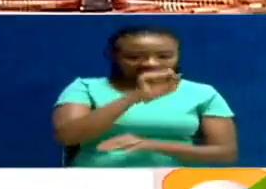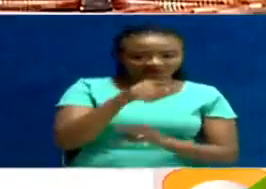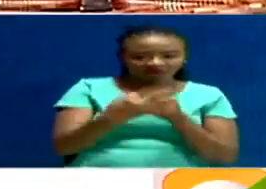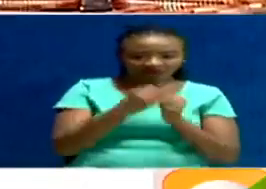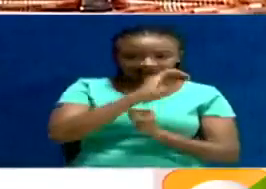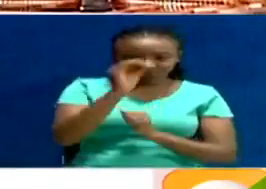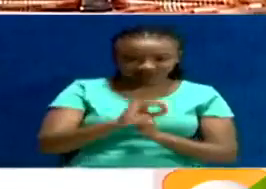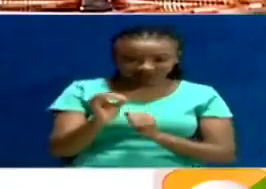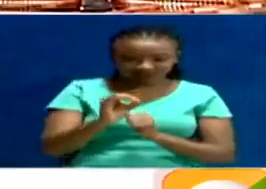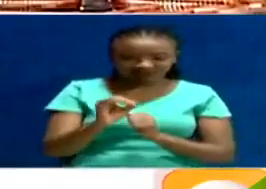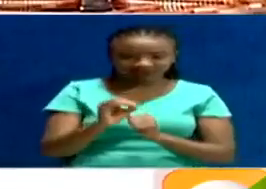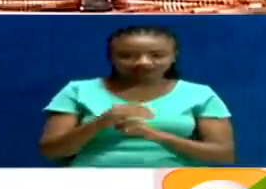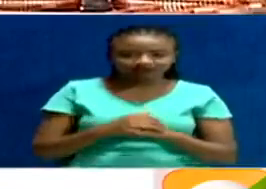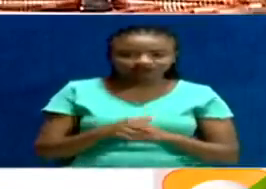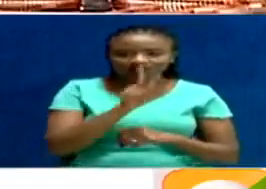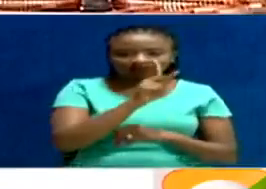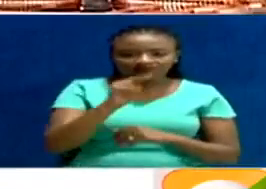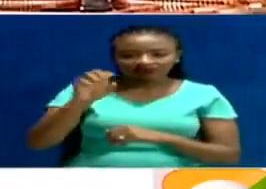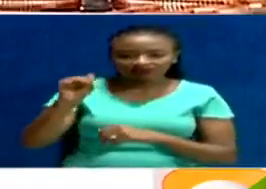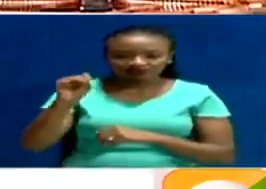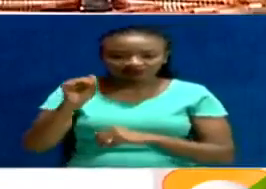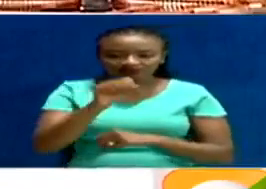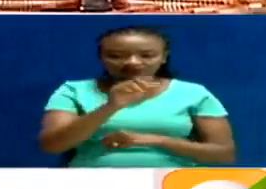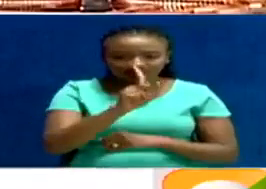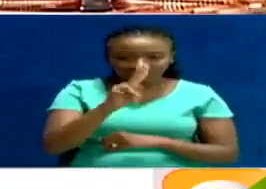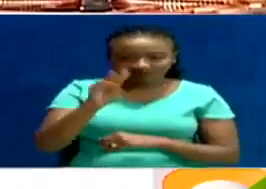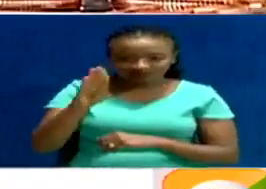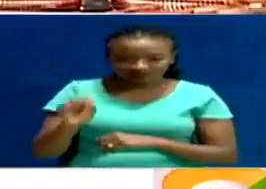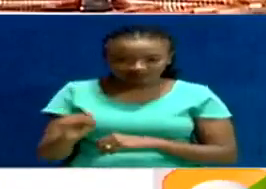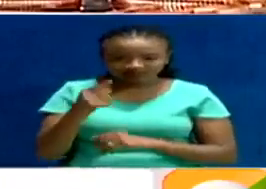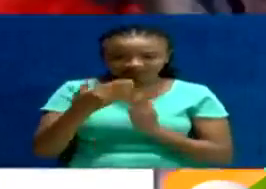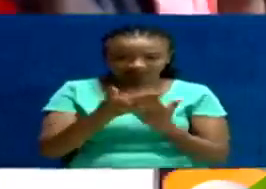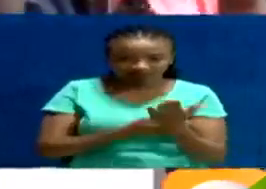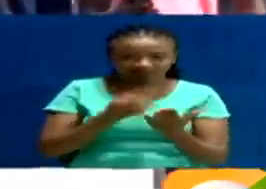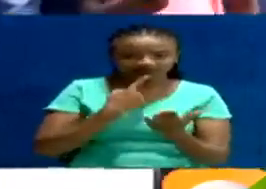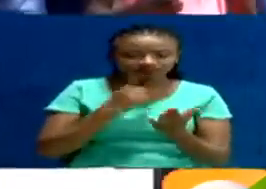month's 5.8%, according to the Kenya National Bureau of Statistics. In the latest report,